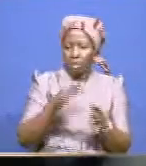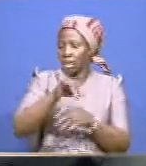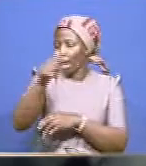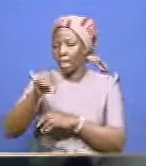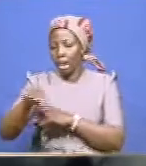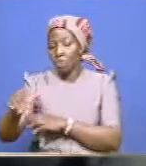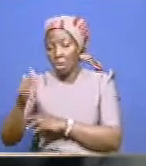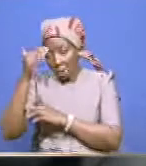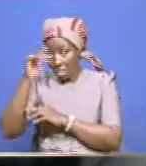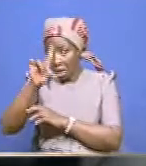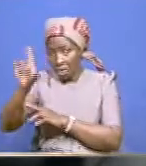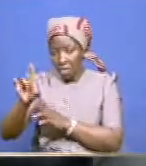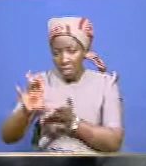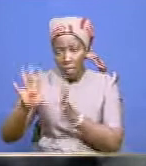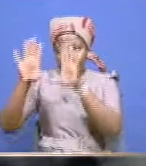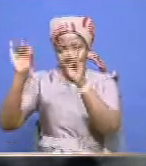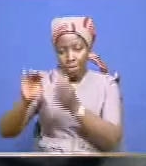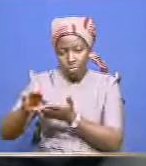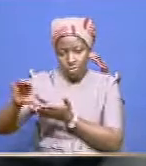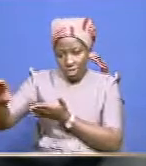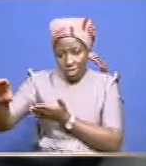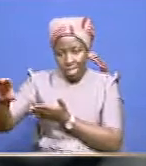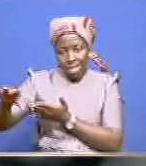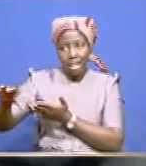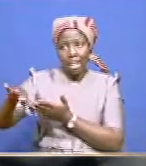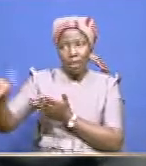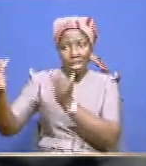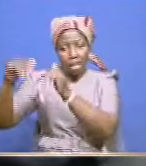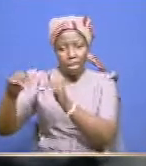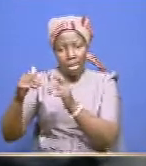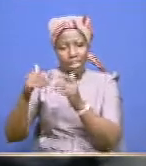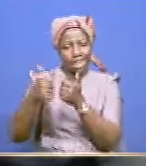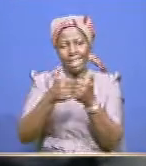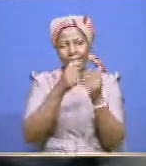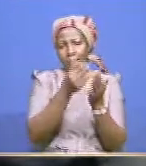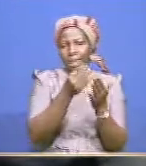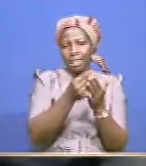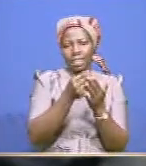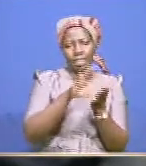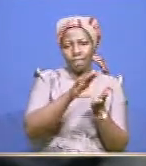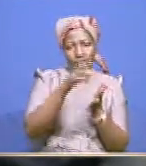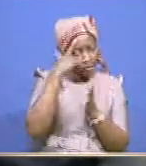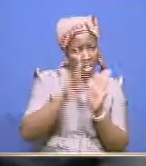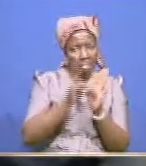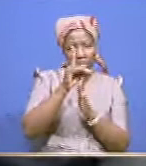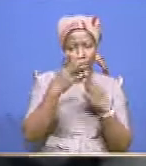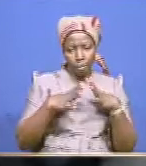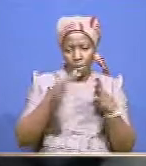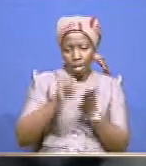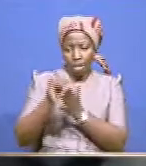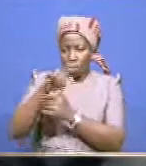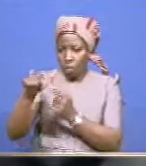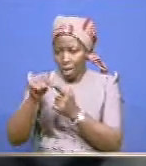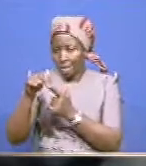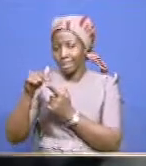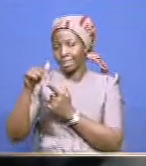the assembly versus budget allocation for development for the people. At that time, the governor insisted, together with the citizens, that the